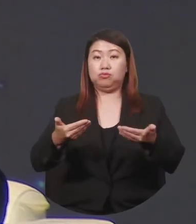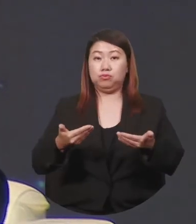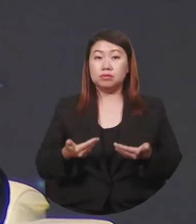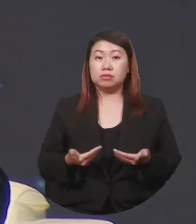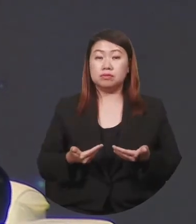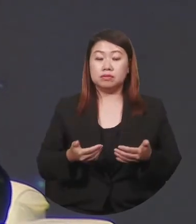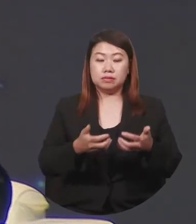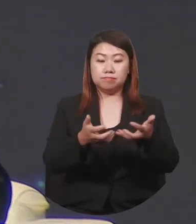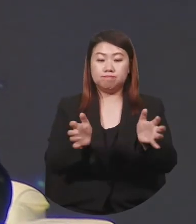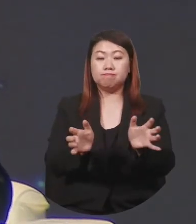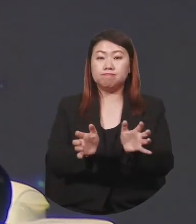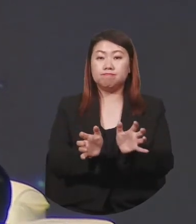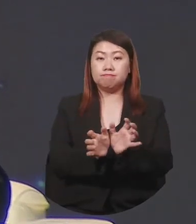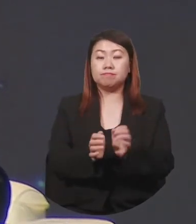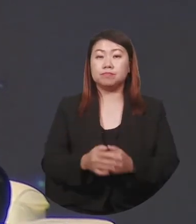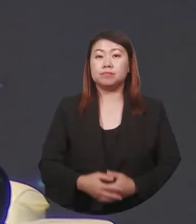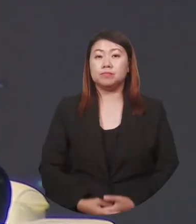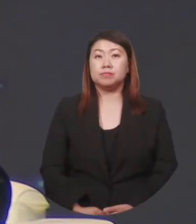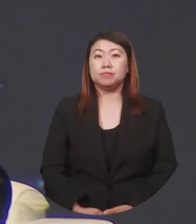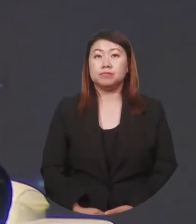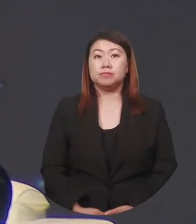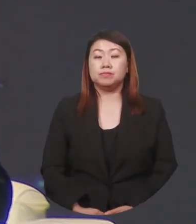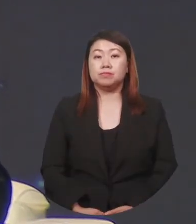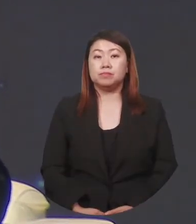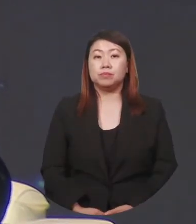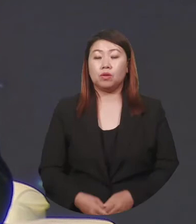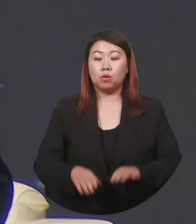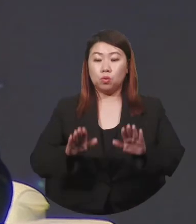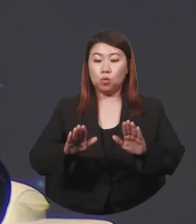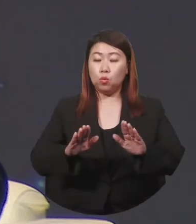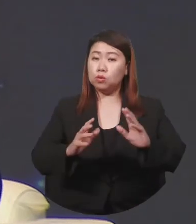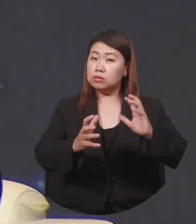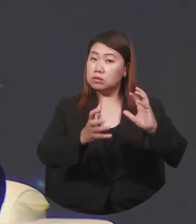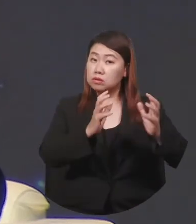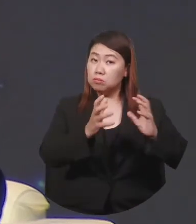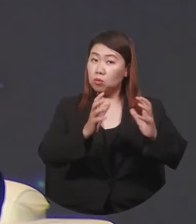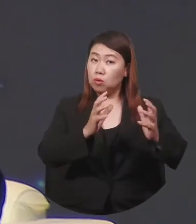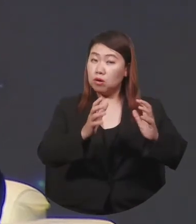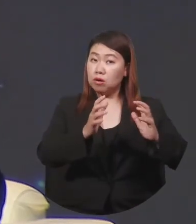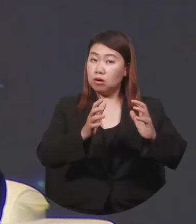it's difficult to summarize. I just would like to